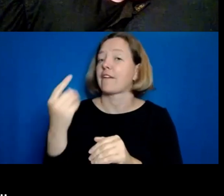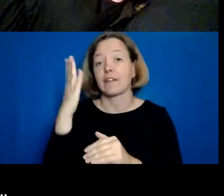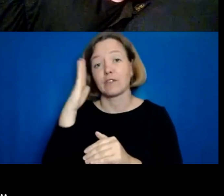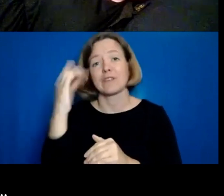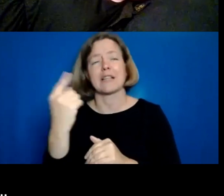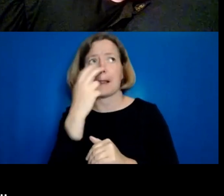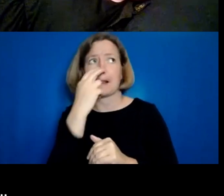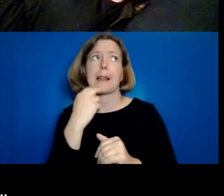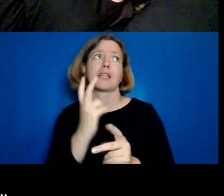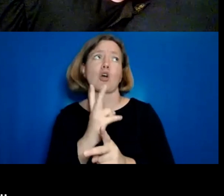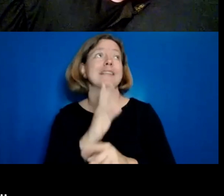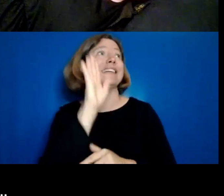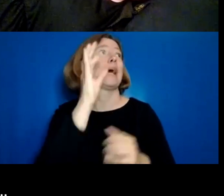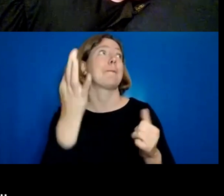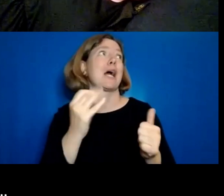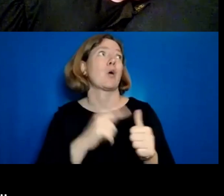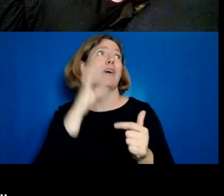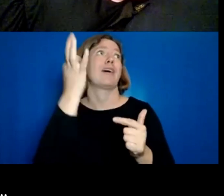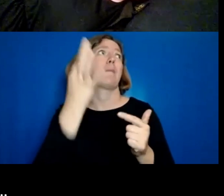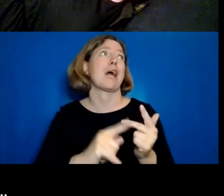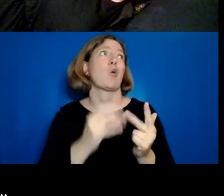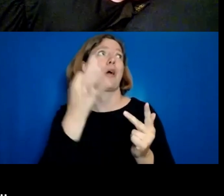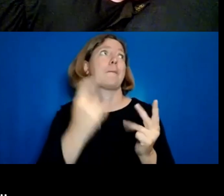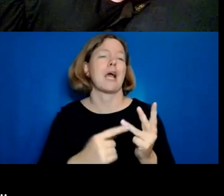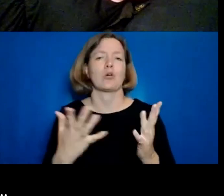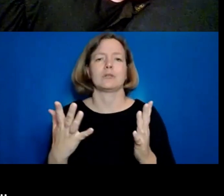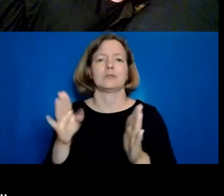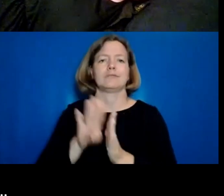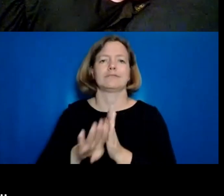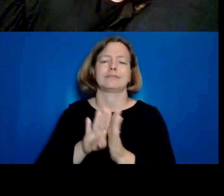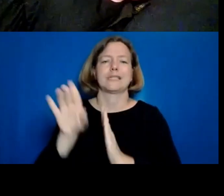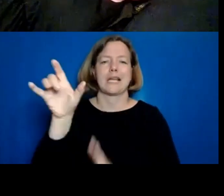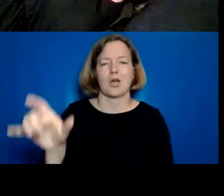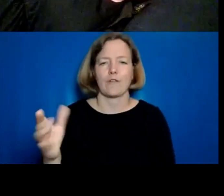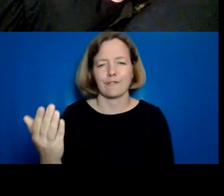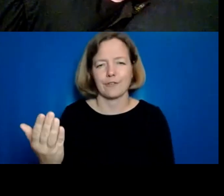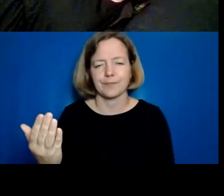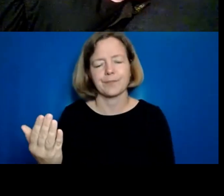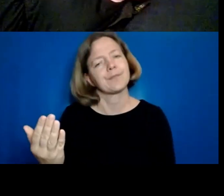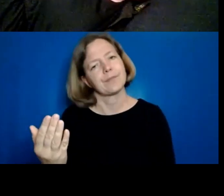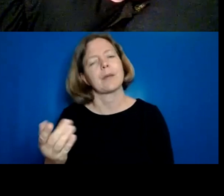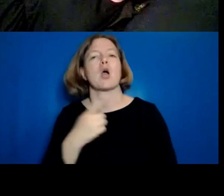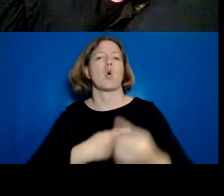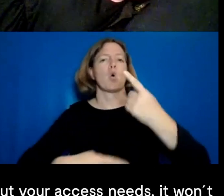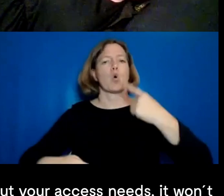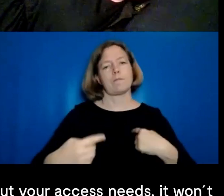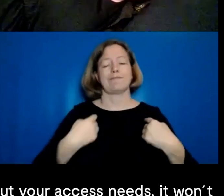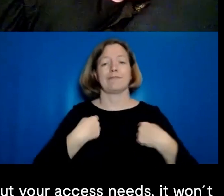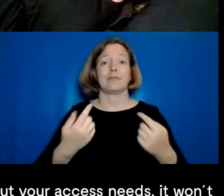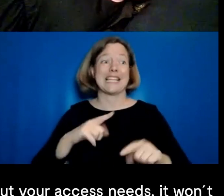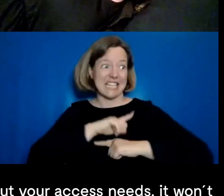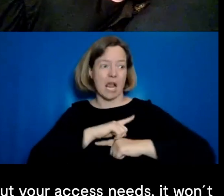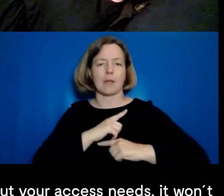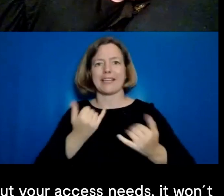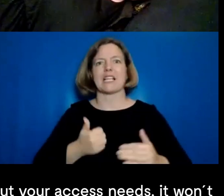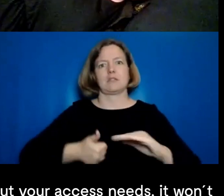And but in a way, as being like a curator and dramaturg, I can also not lie to them and say, yeah,